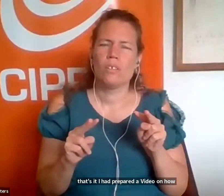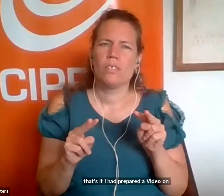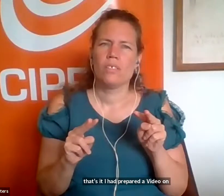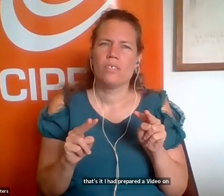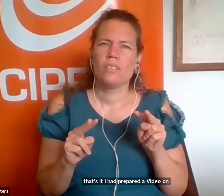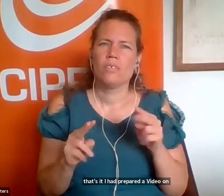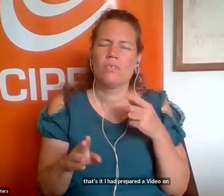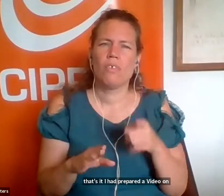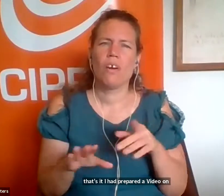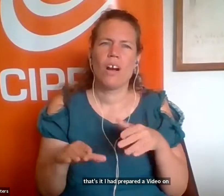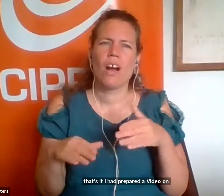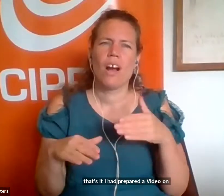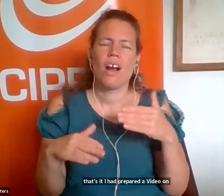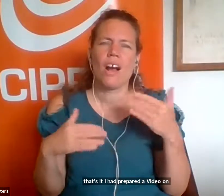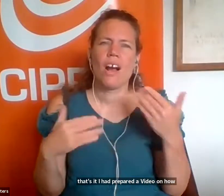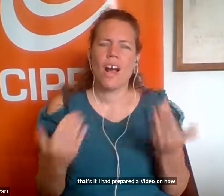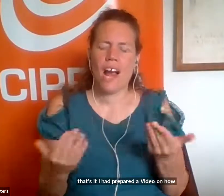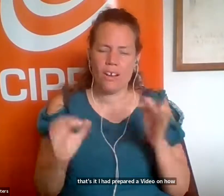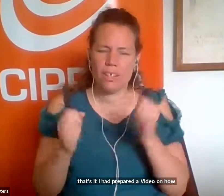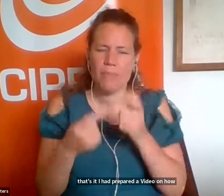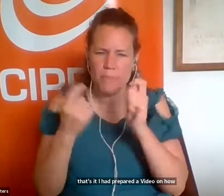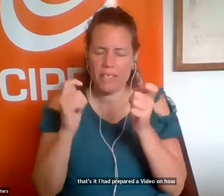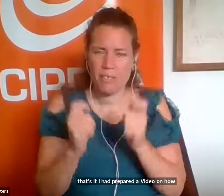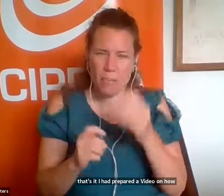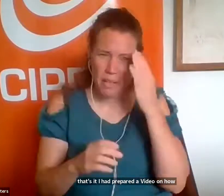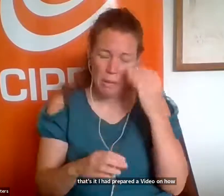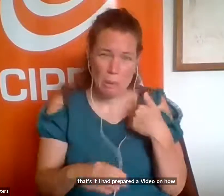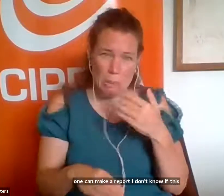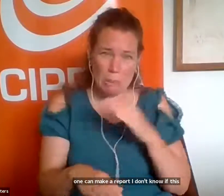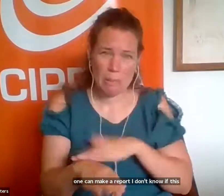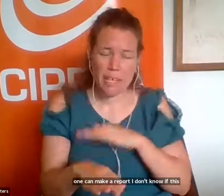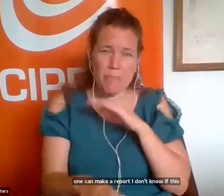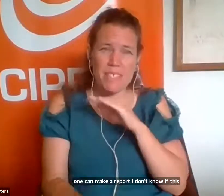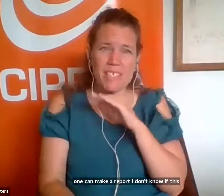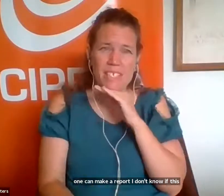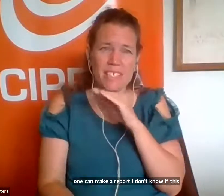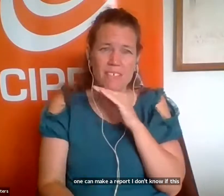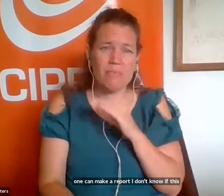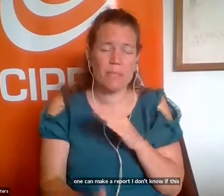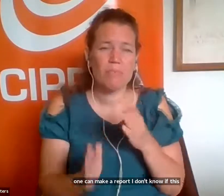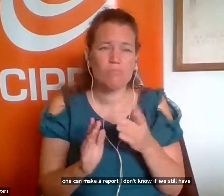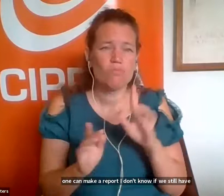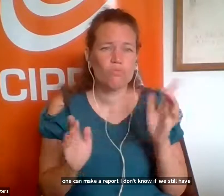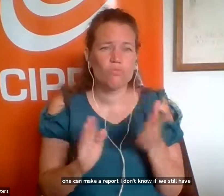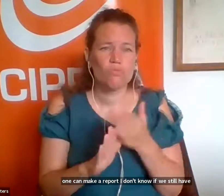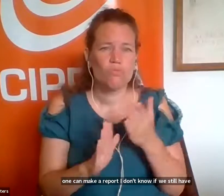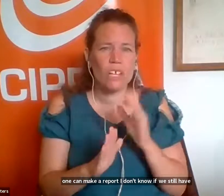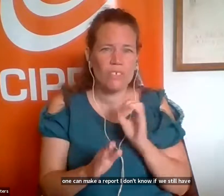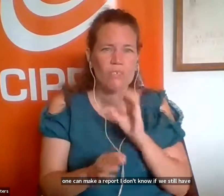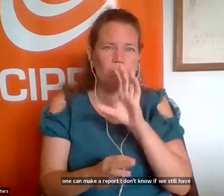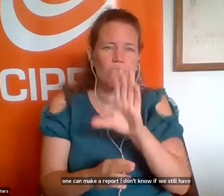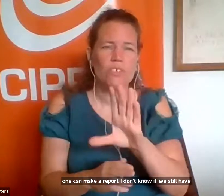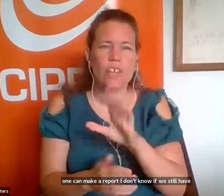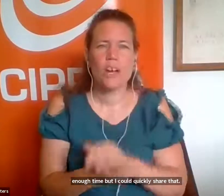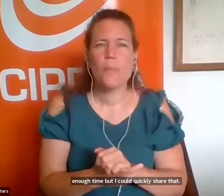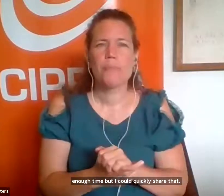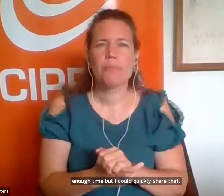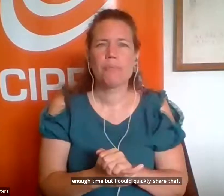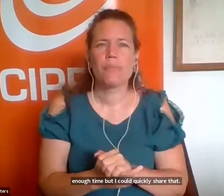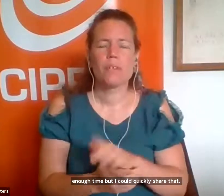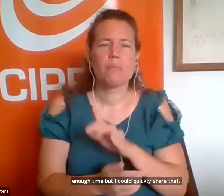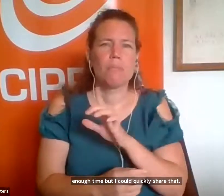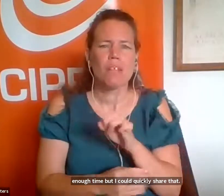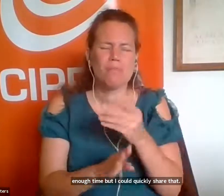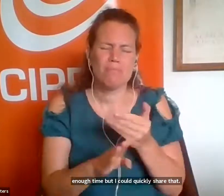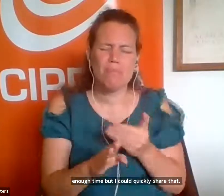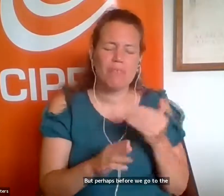one can make a report. I don't know if we still have enough time, but I could quickly share that. But perhaps before we go to the